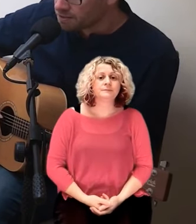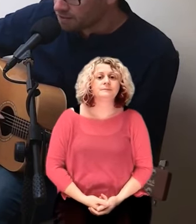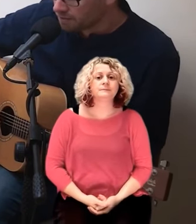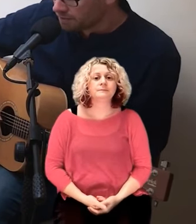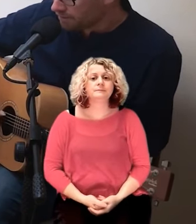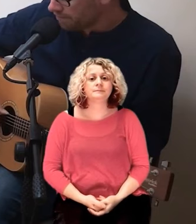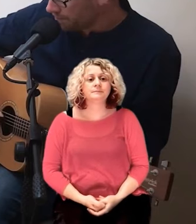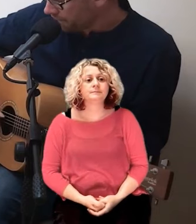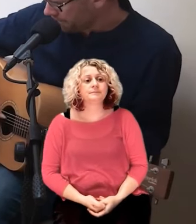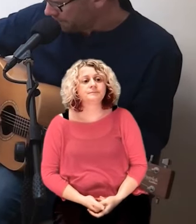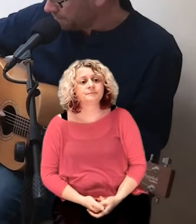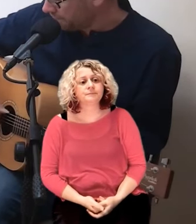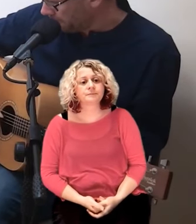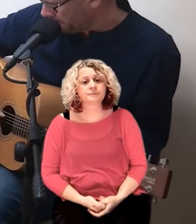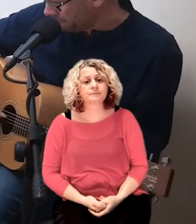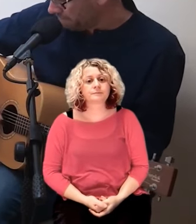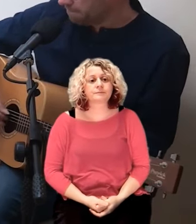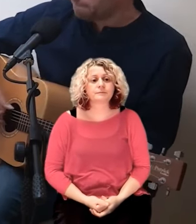light.